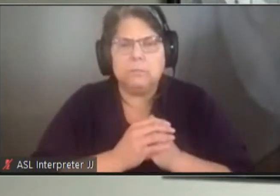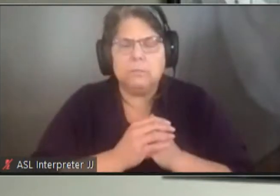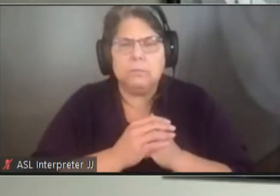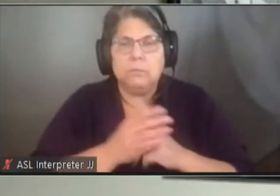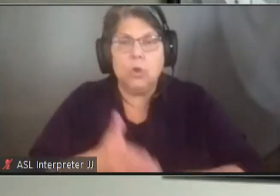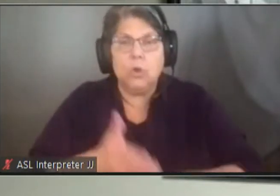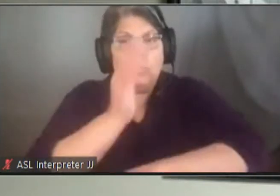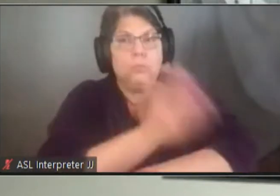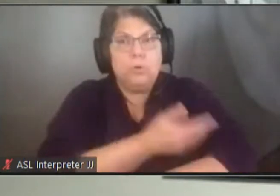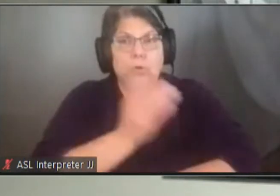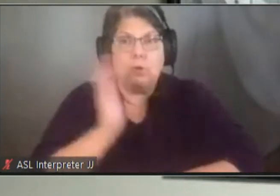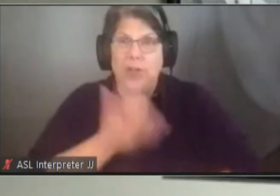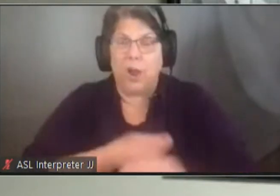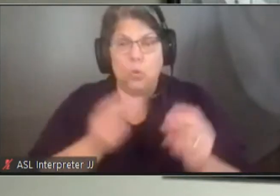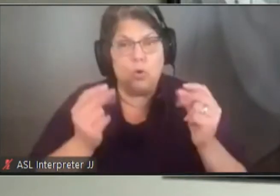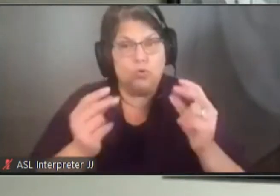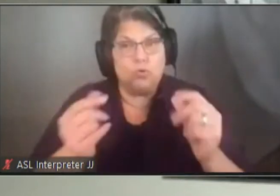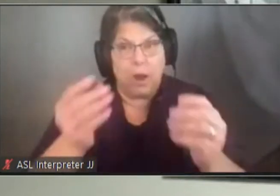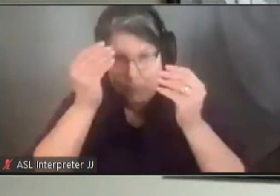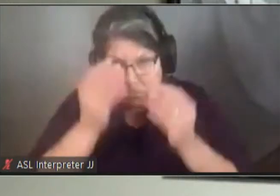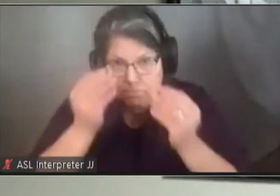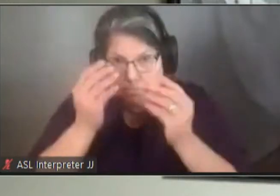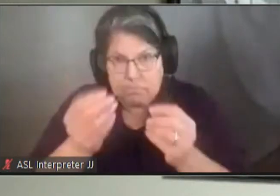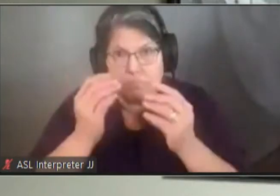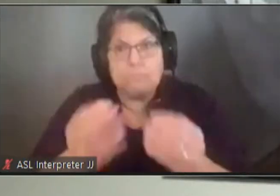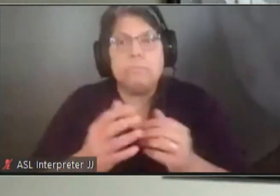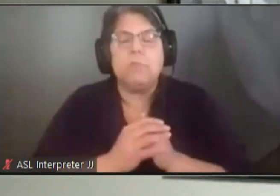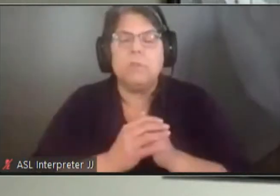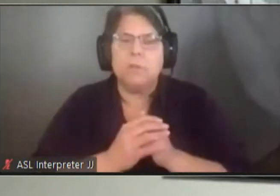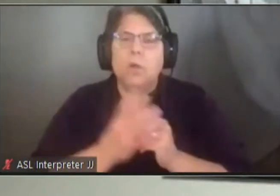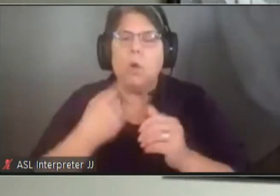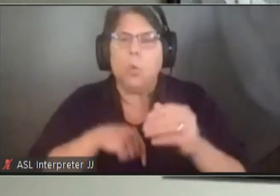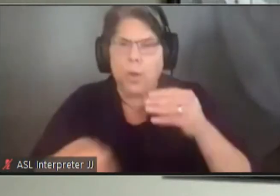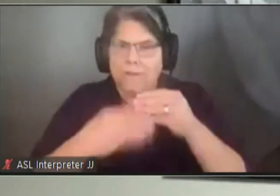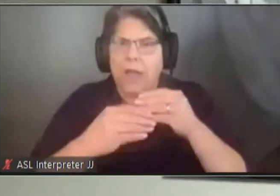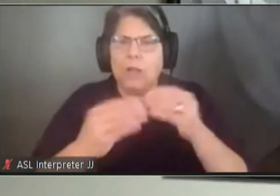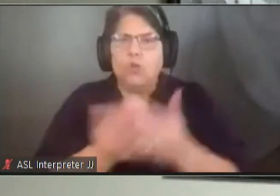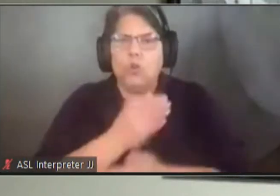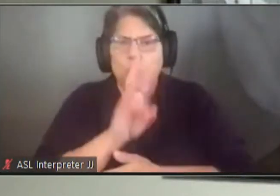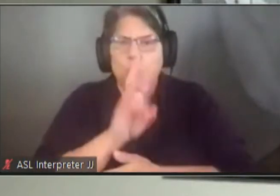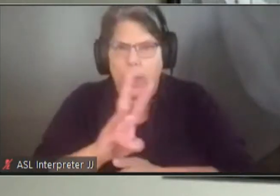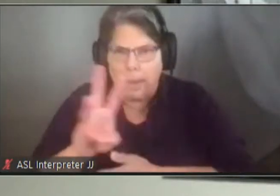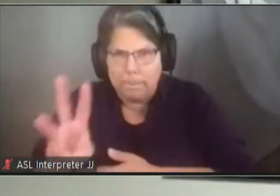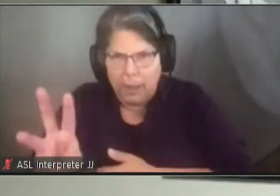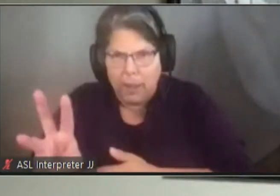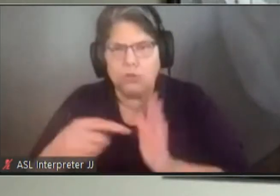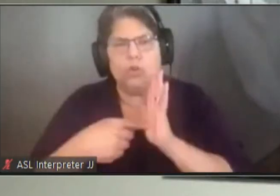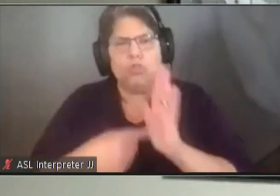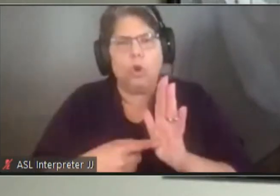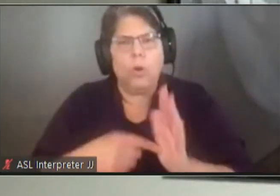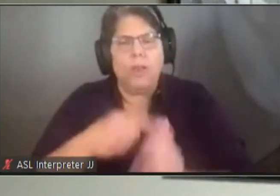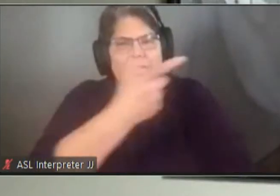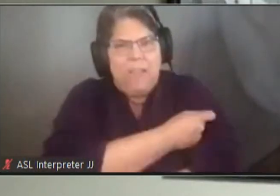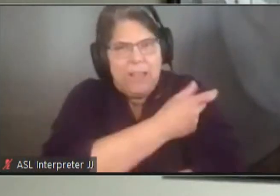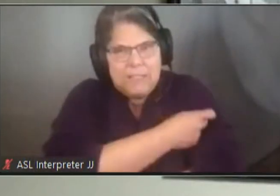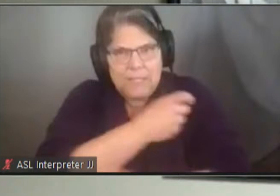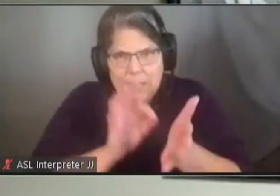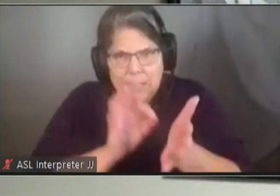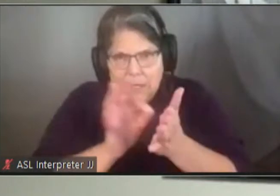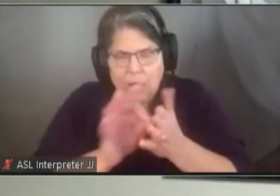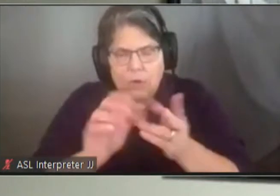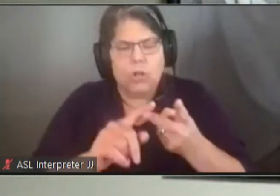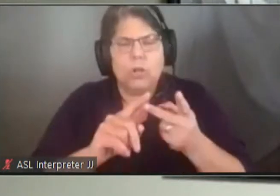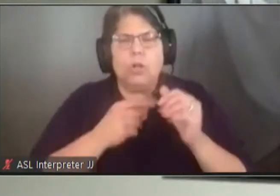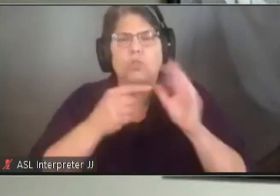this rapidly changing vaccine rollout, we have added new web pages showing vaccine accounting and to show where our events